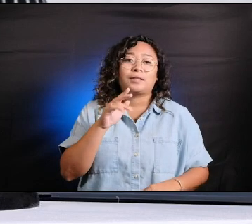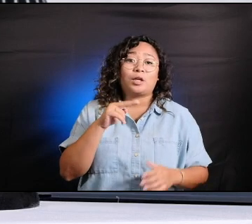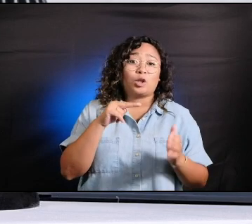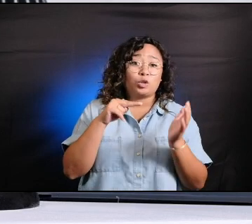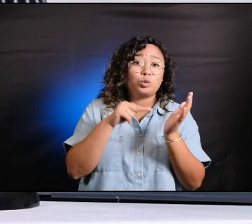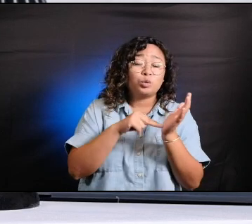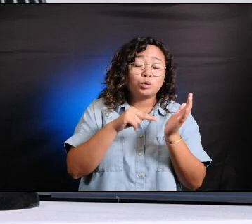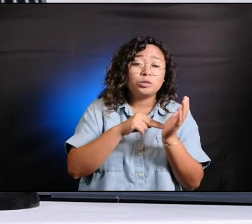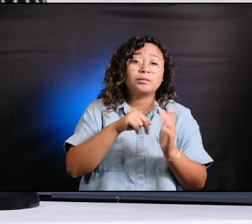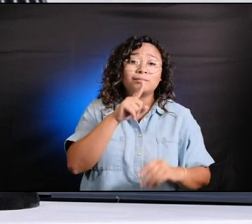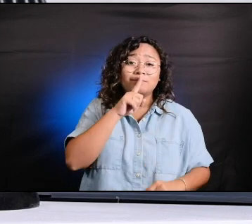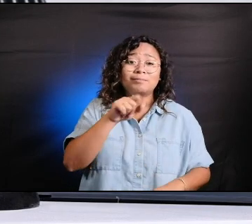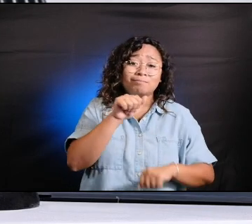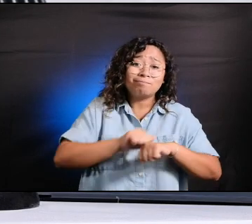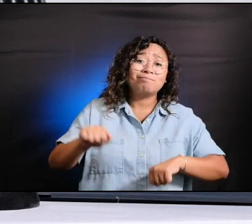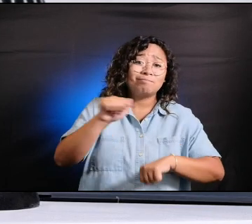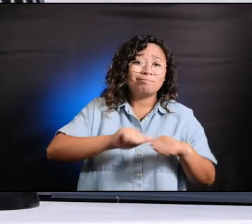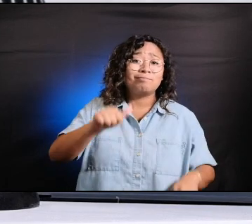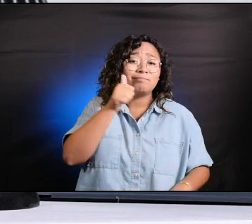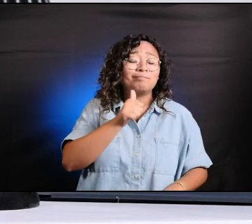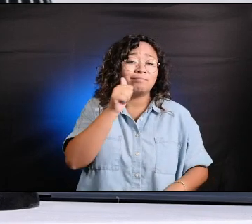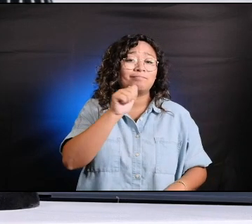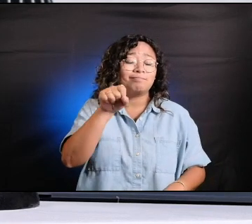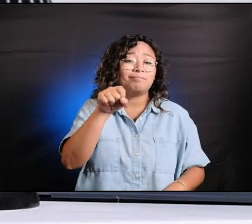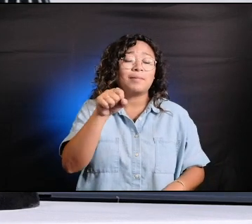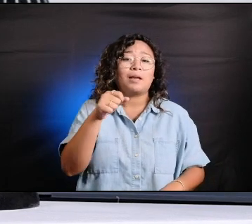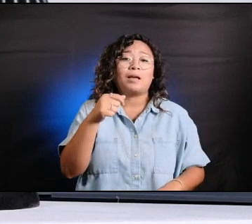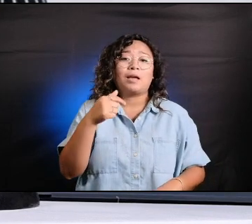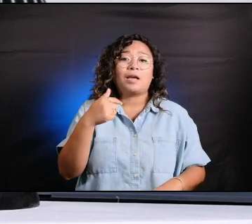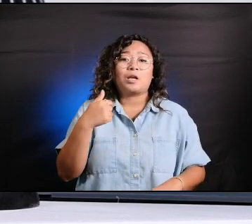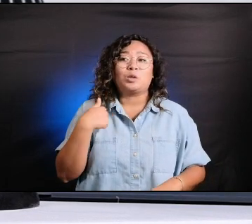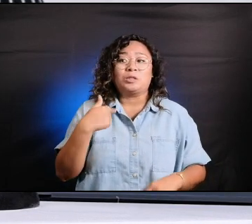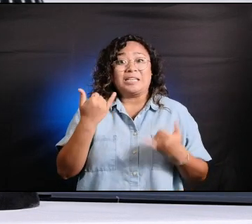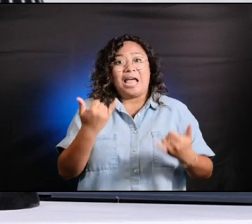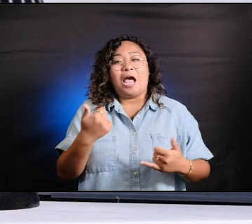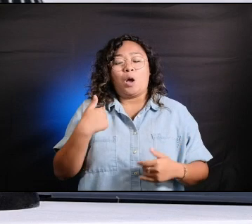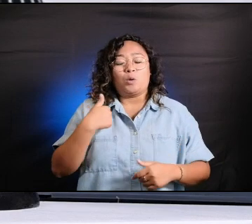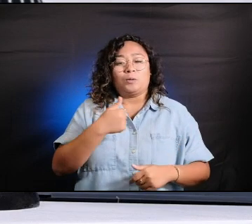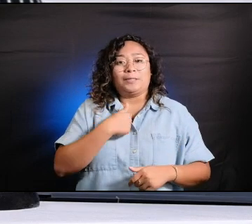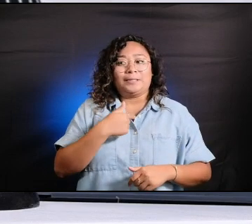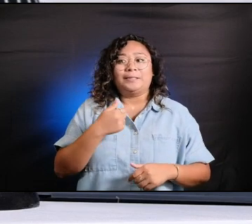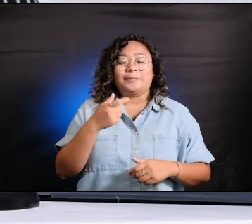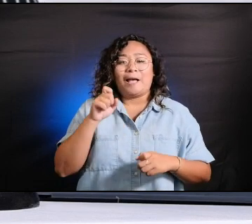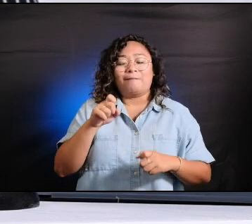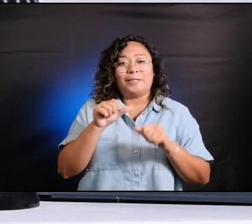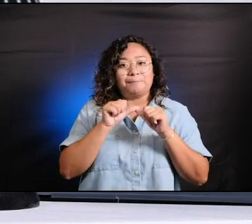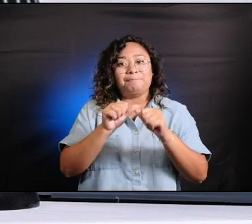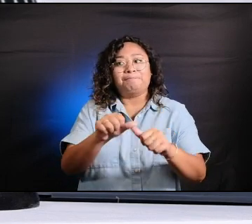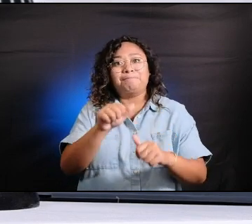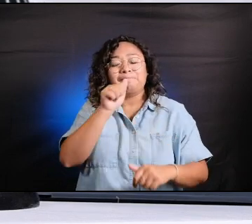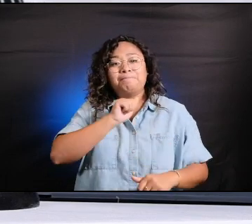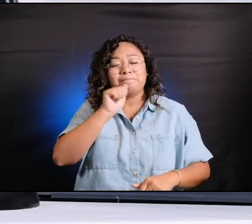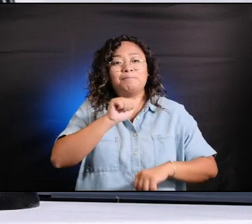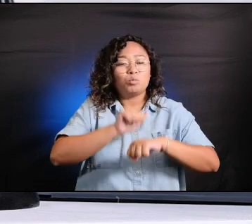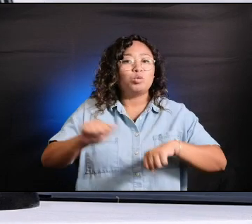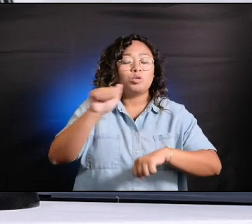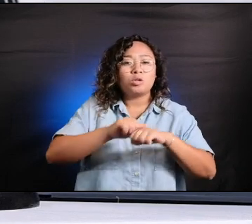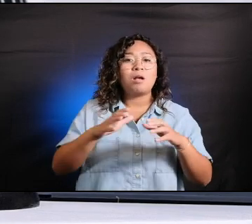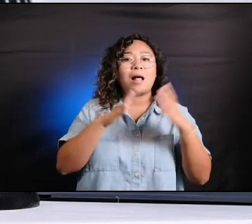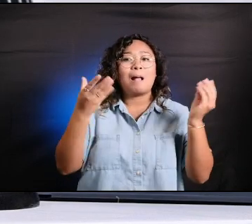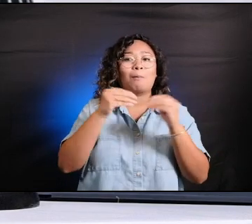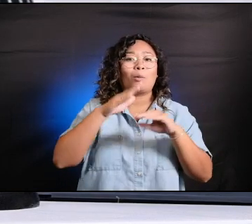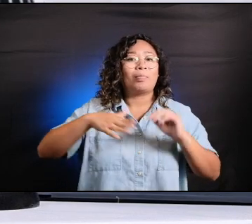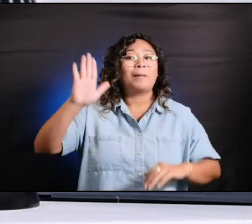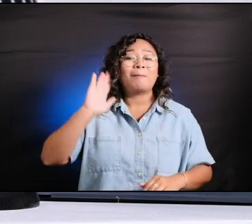nursing is a daily effort. We just happen to stand up a little bit more this time in reference to healthcare providers, but I really